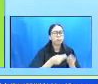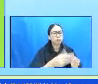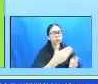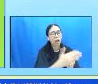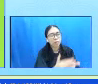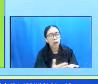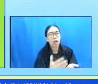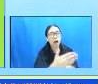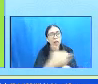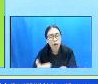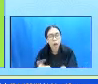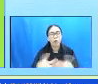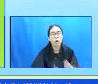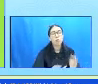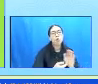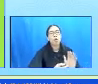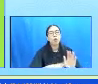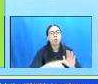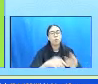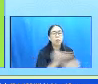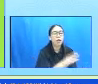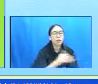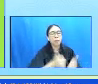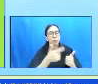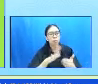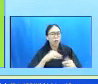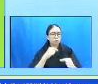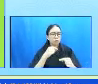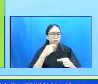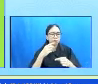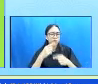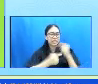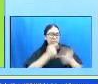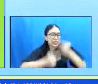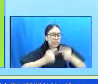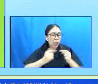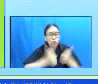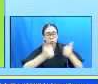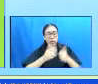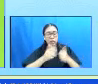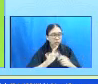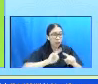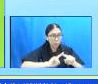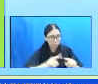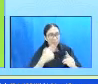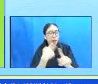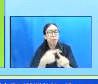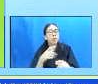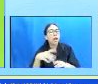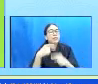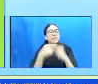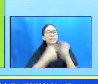failures, learn from failures. And these all are used so that we can make sure that the aspirations are heard